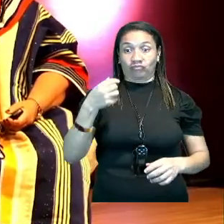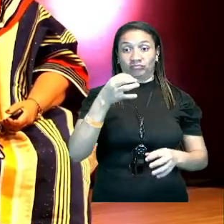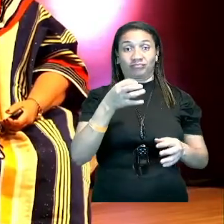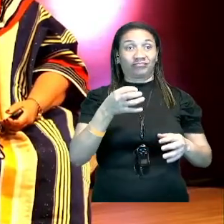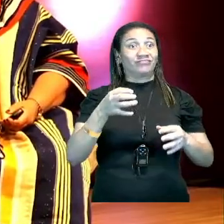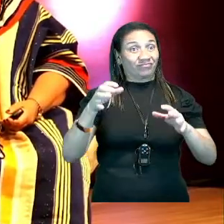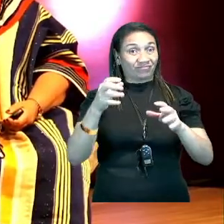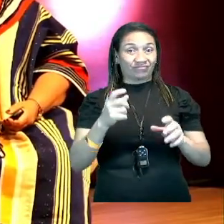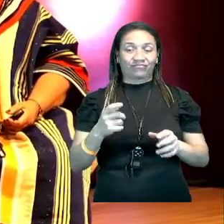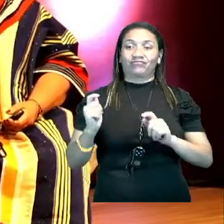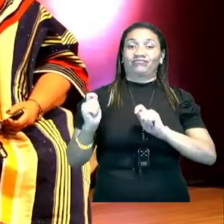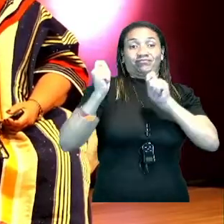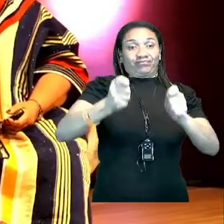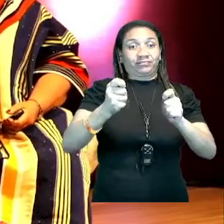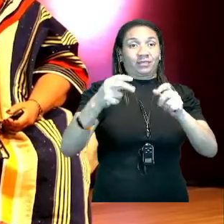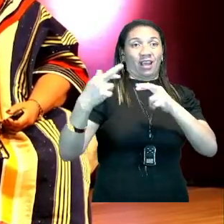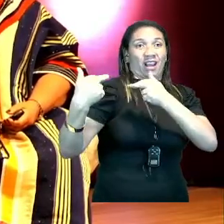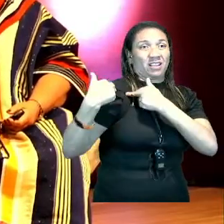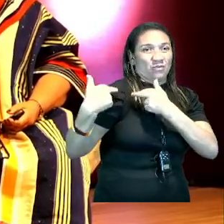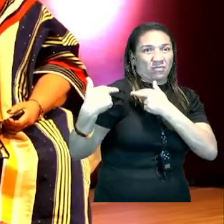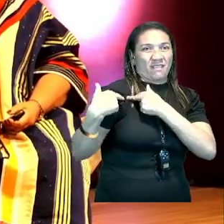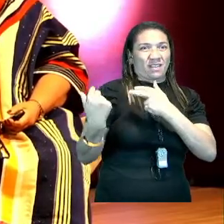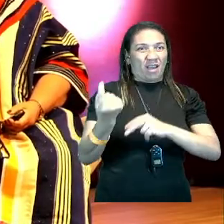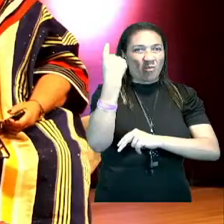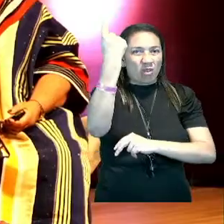that whenever we occupy these spaces,